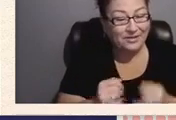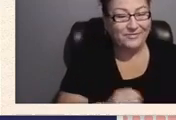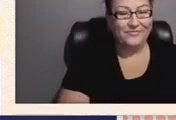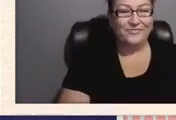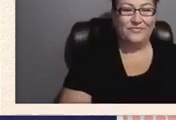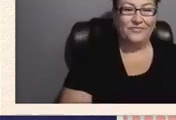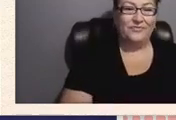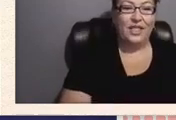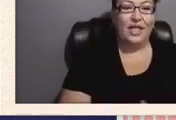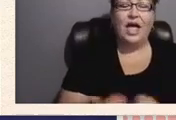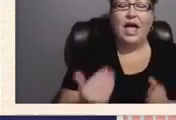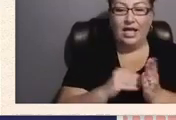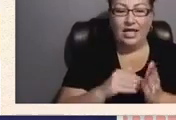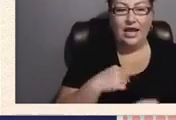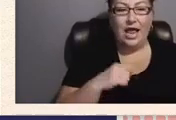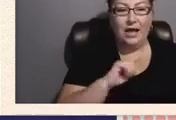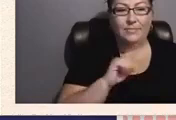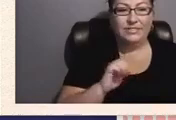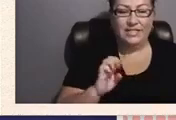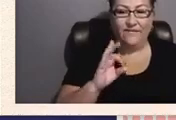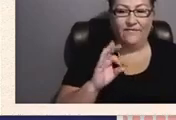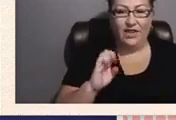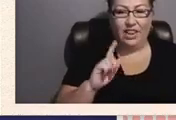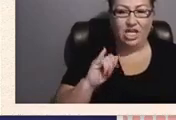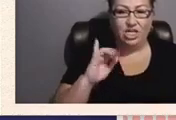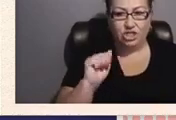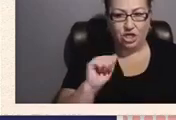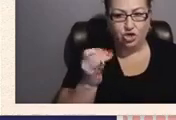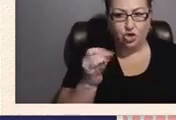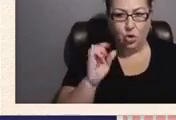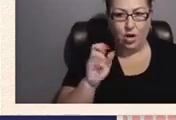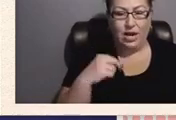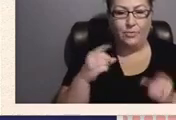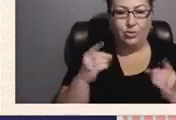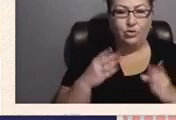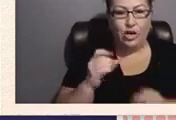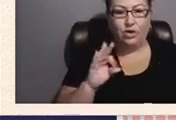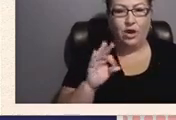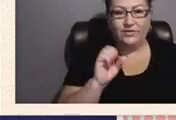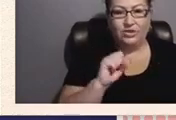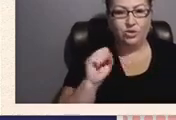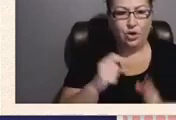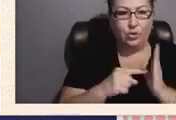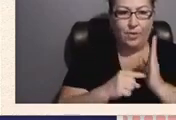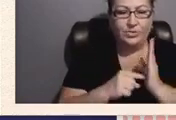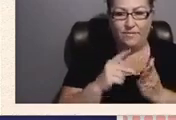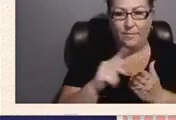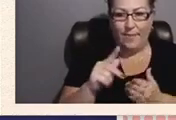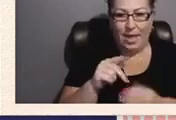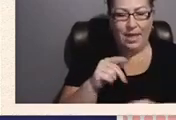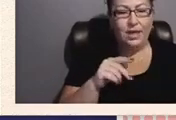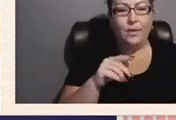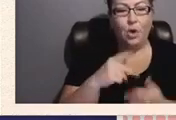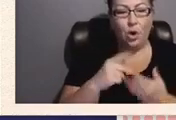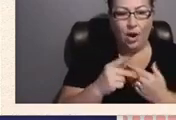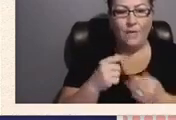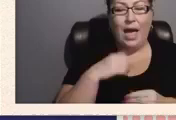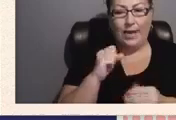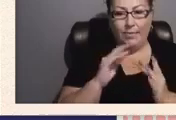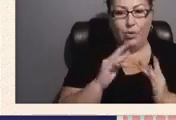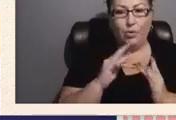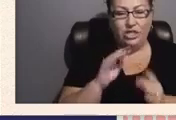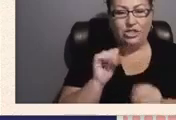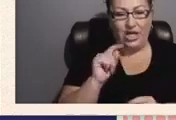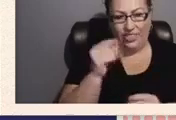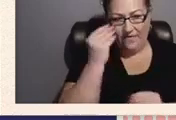Again, I am Z. Felicia Jordan. I am the Director of Social Security Representative Payee Program, and I can be reached at the information